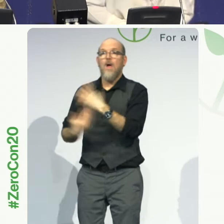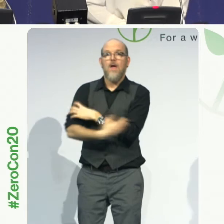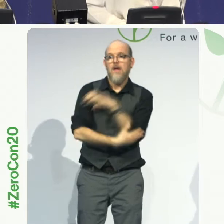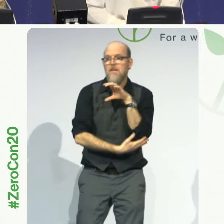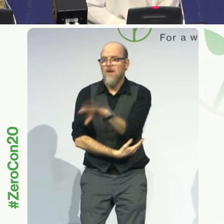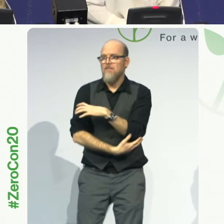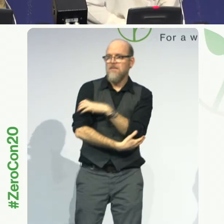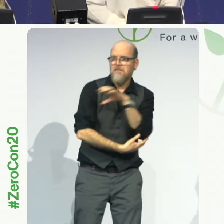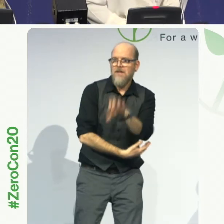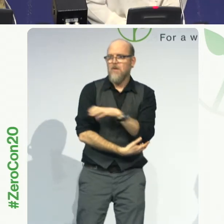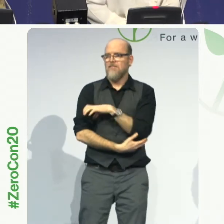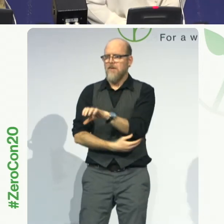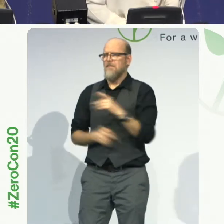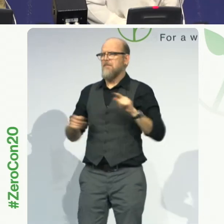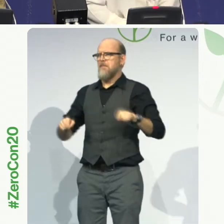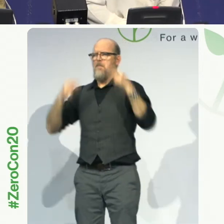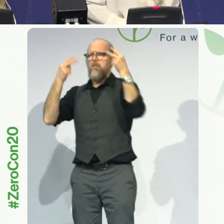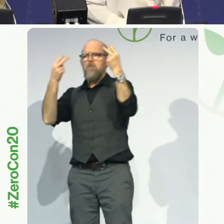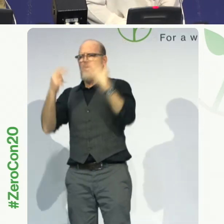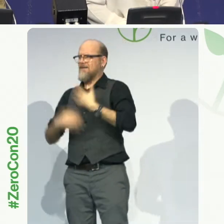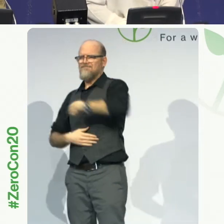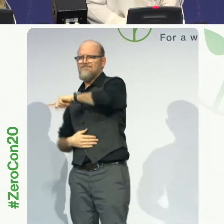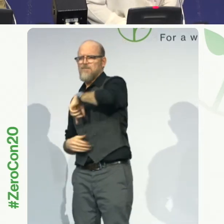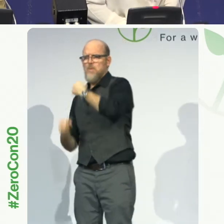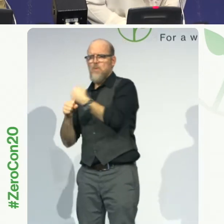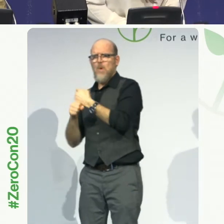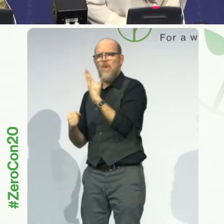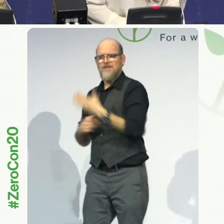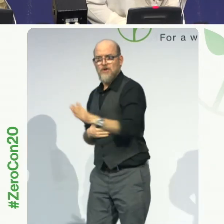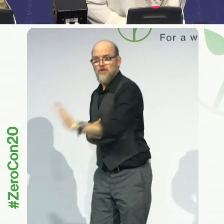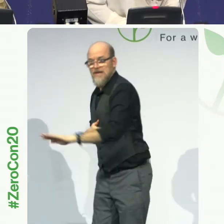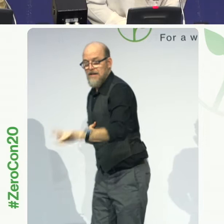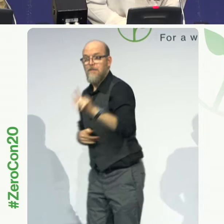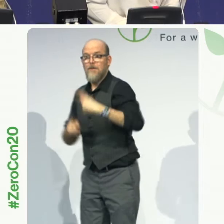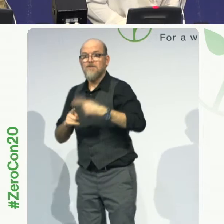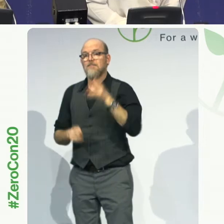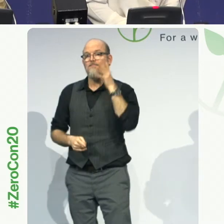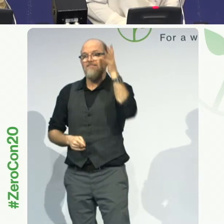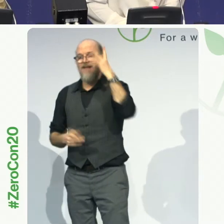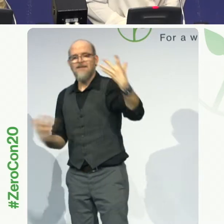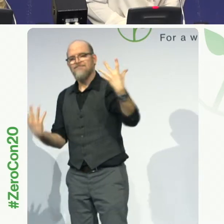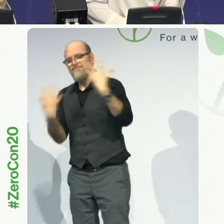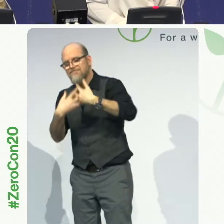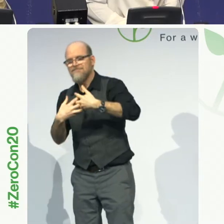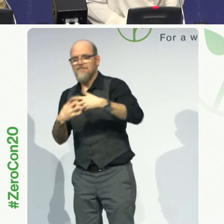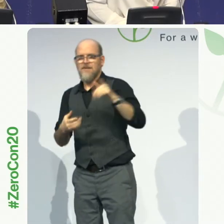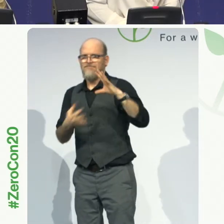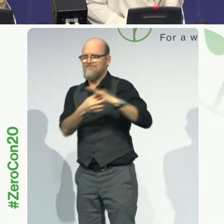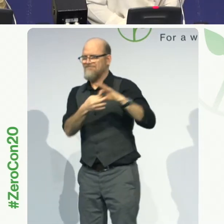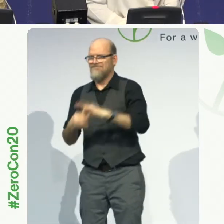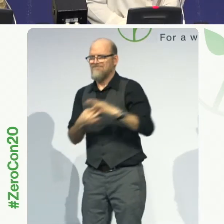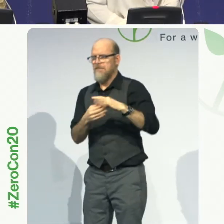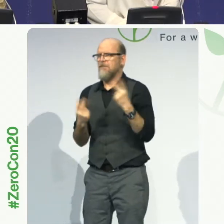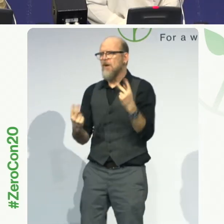children with disabilities is especially critical. While a lot of progress has been made, there is still stigma surrounding disability in our